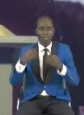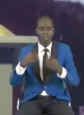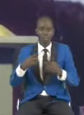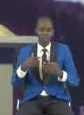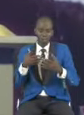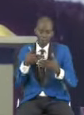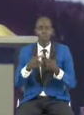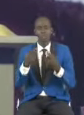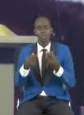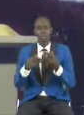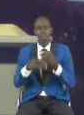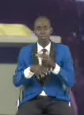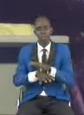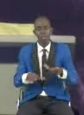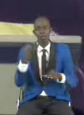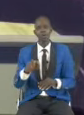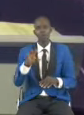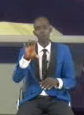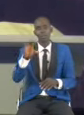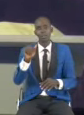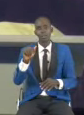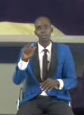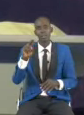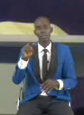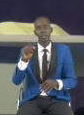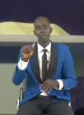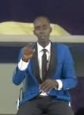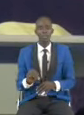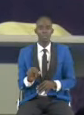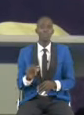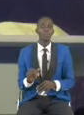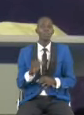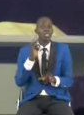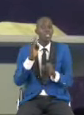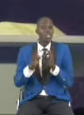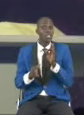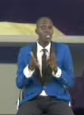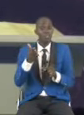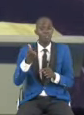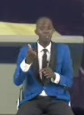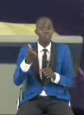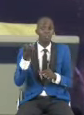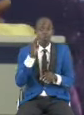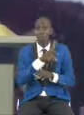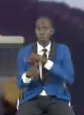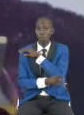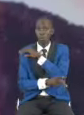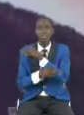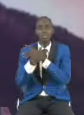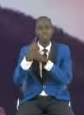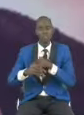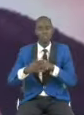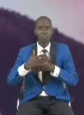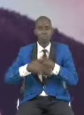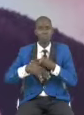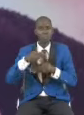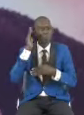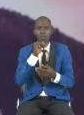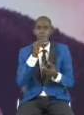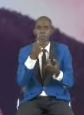Canaan. But if there was no Passover, the manna will not come. You couldn't jump out